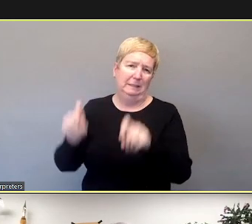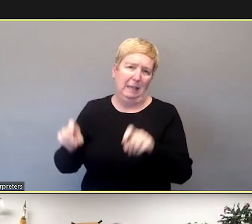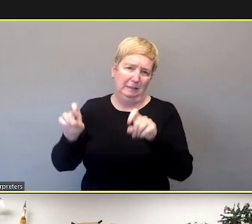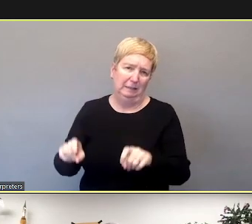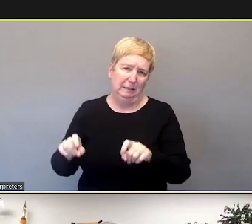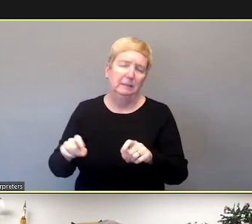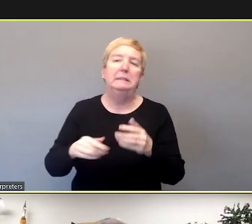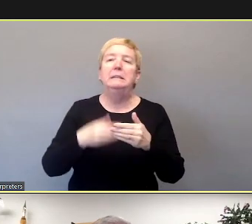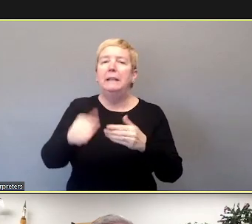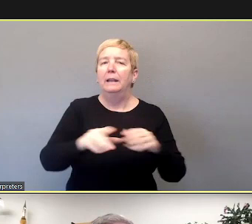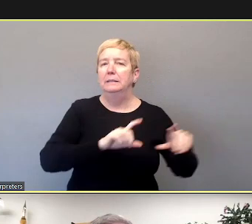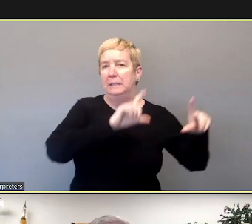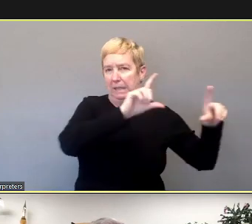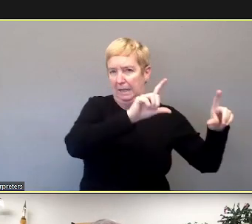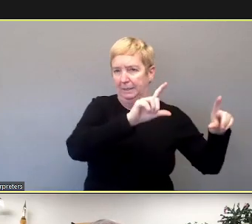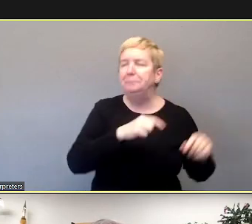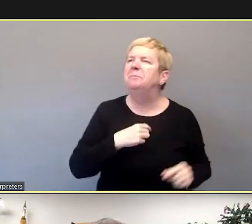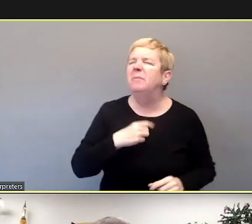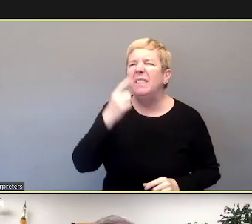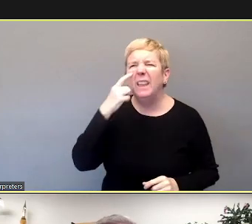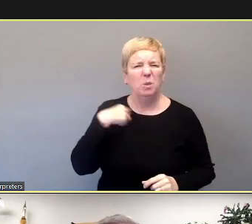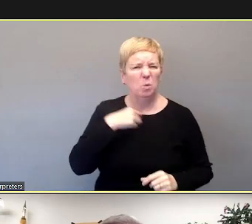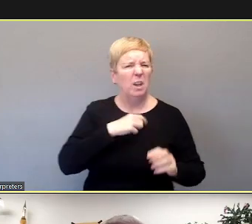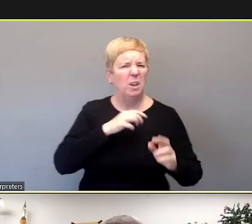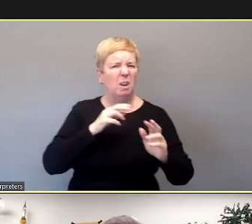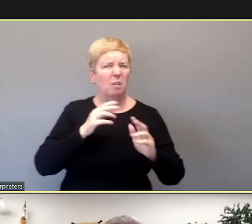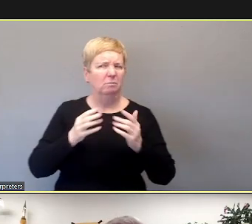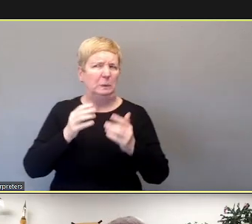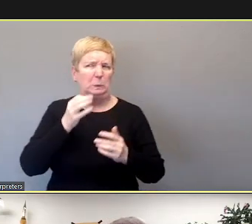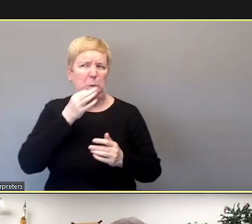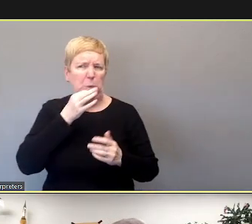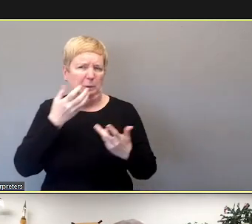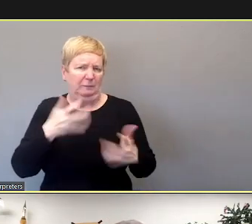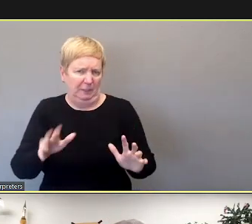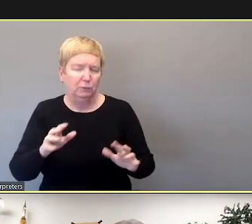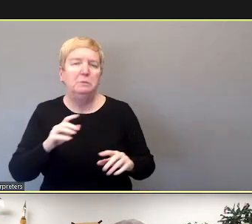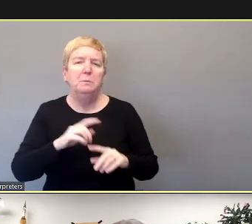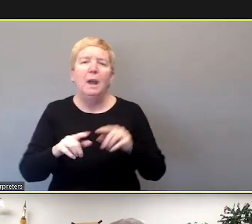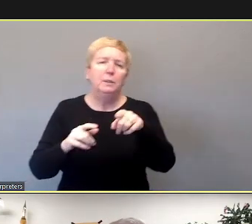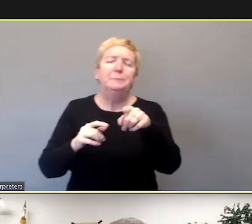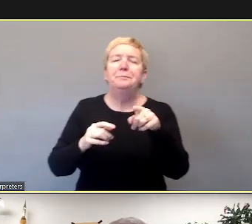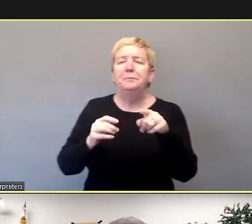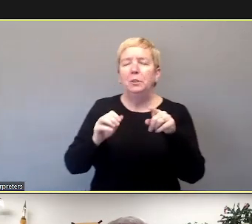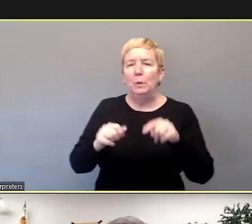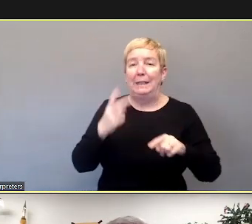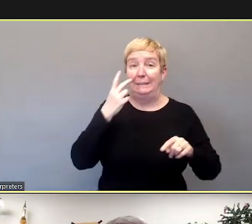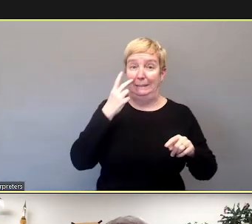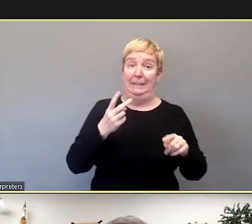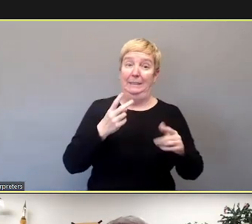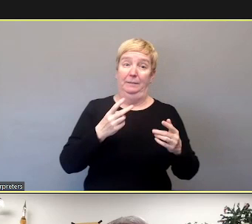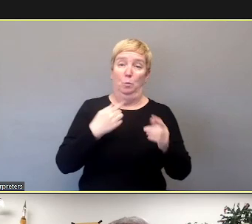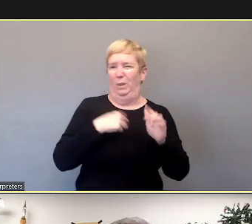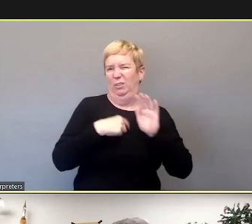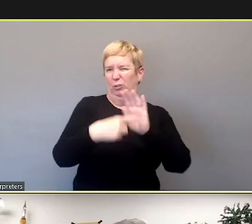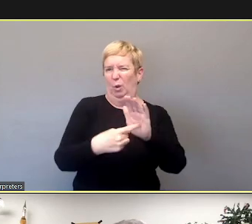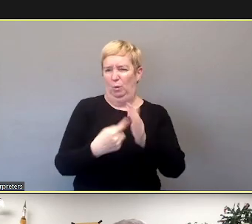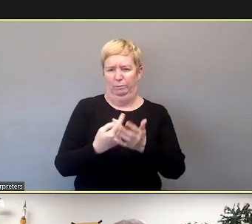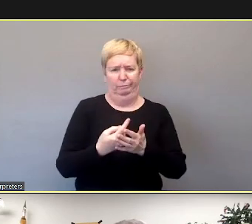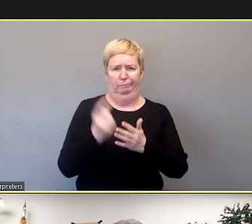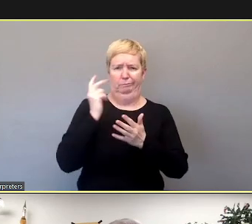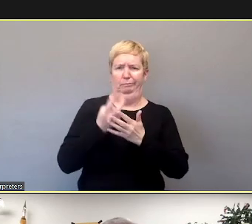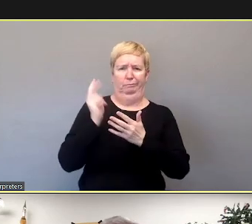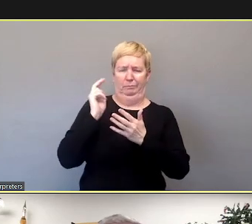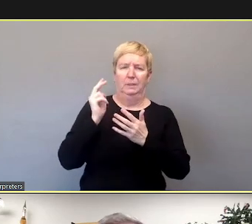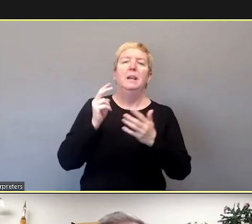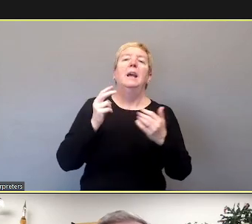up. Oh, here's one. We showed you this a couple weeks ago, and you can see that we had a really high inventory on hand,